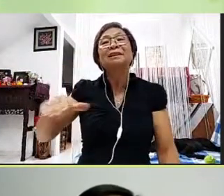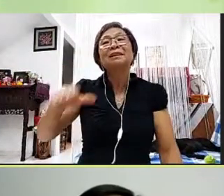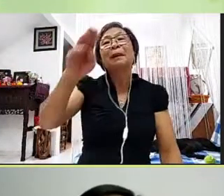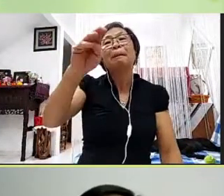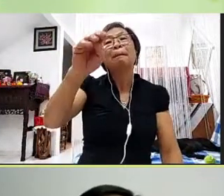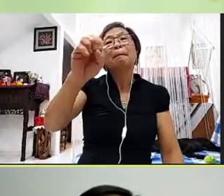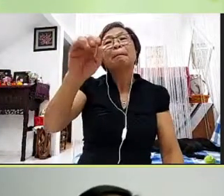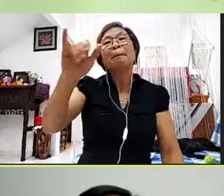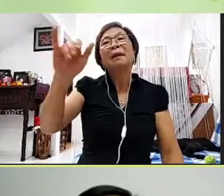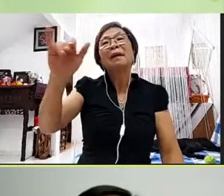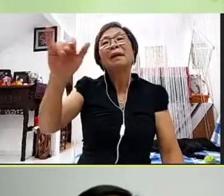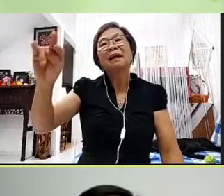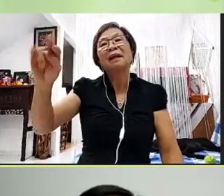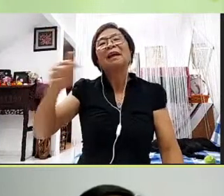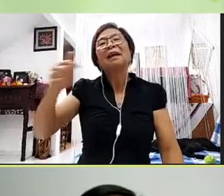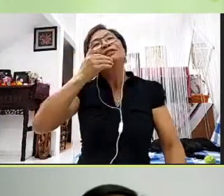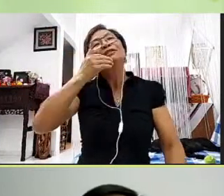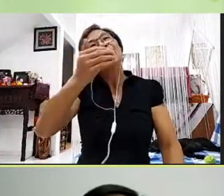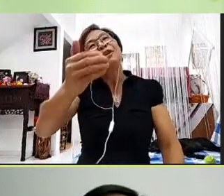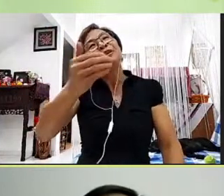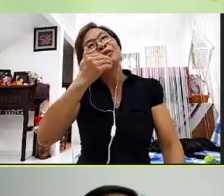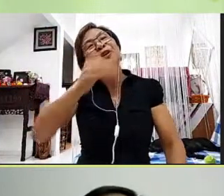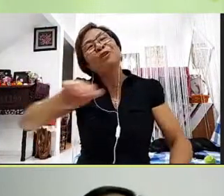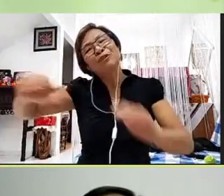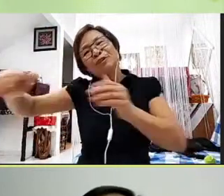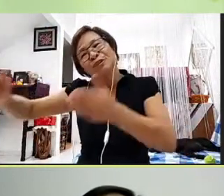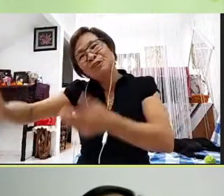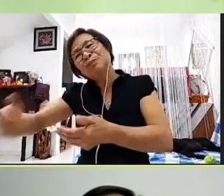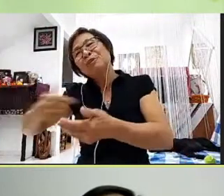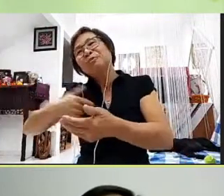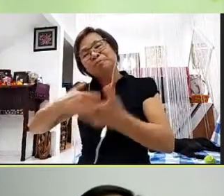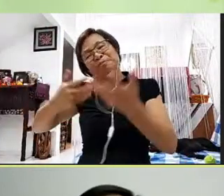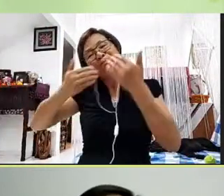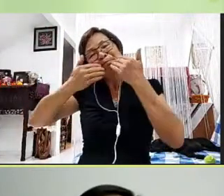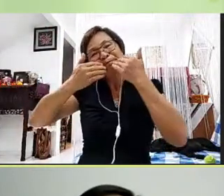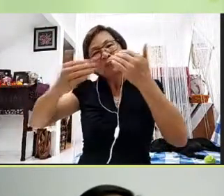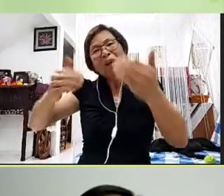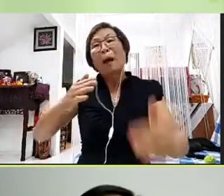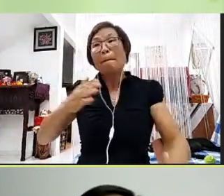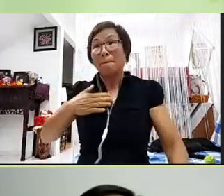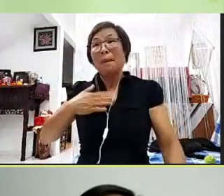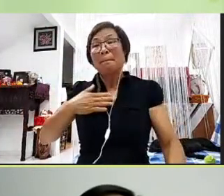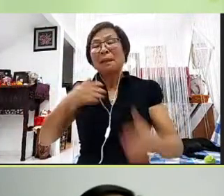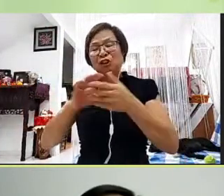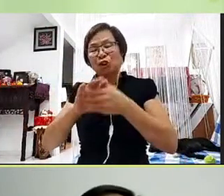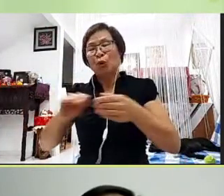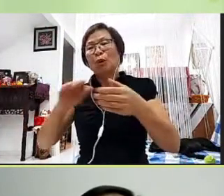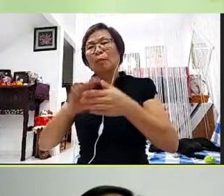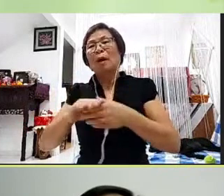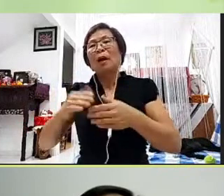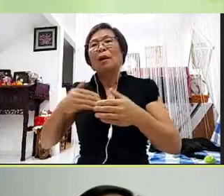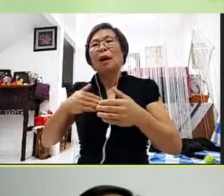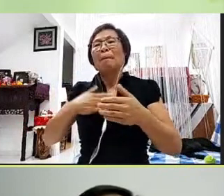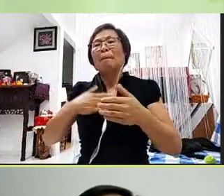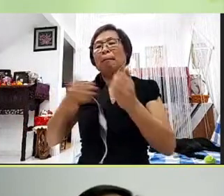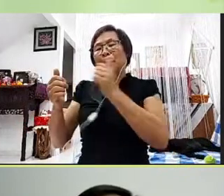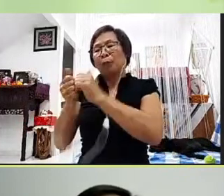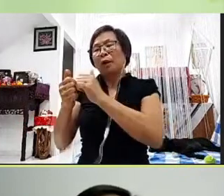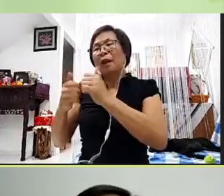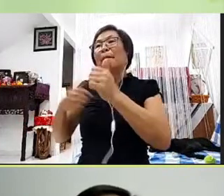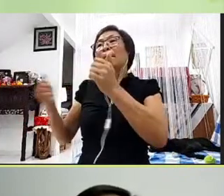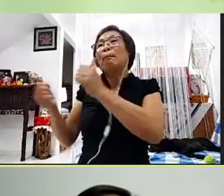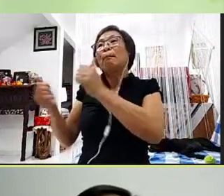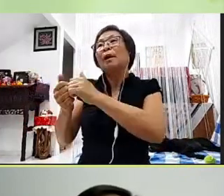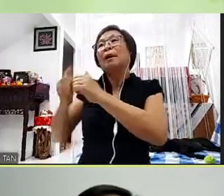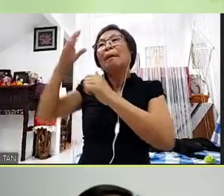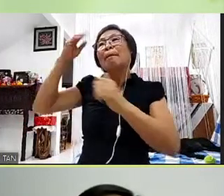for introducing me. That was a very generous introduction. My slides are with Brother John, I think. So if the slides are